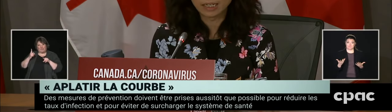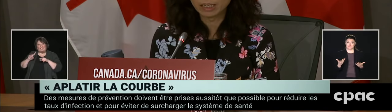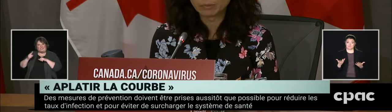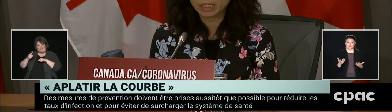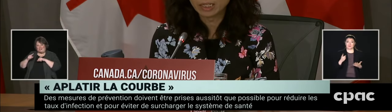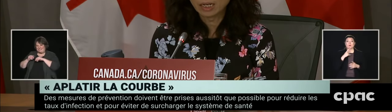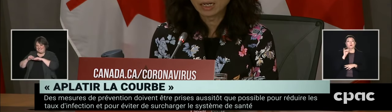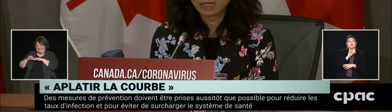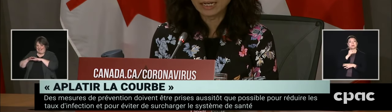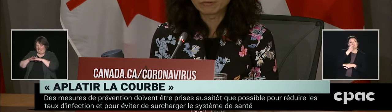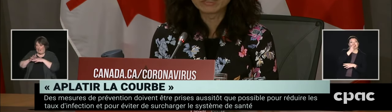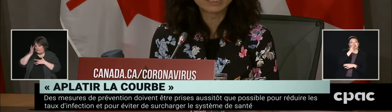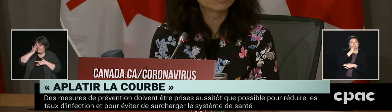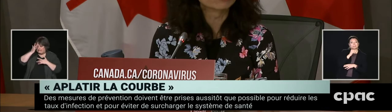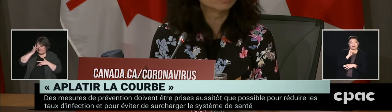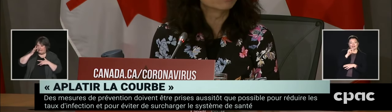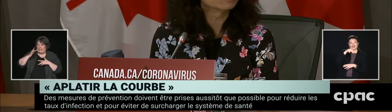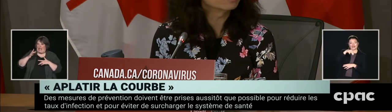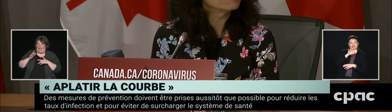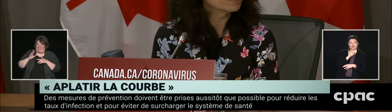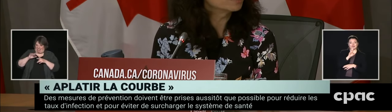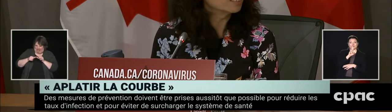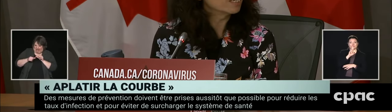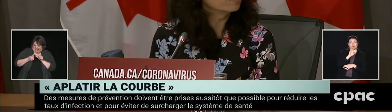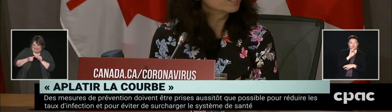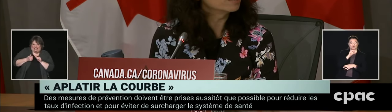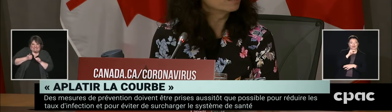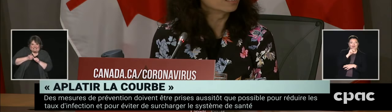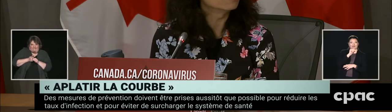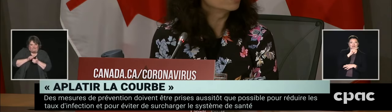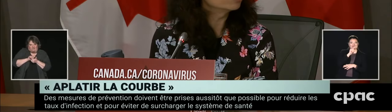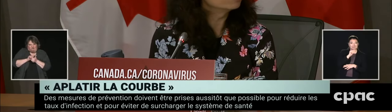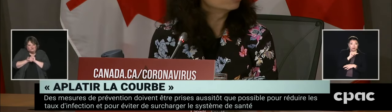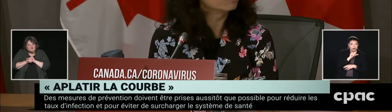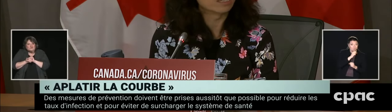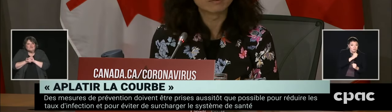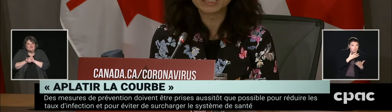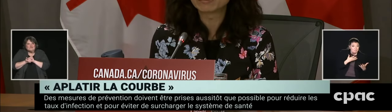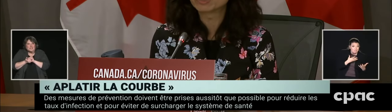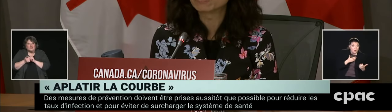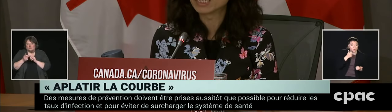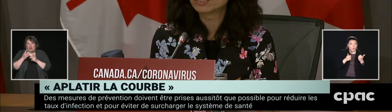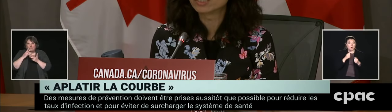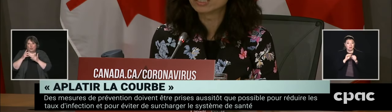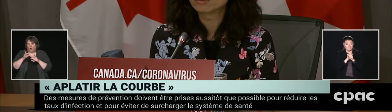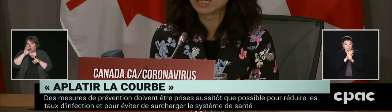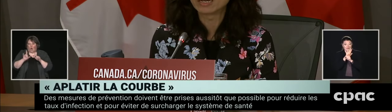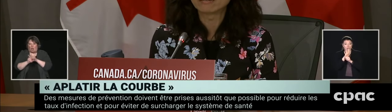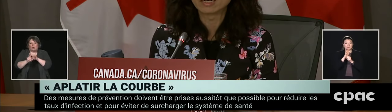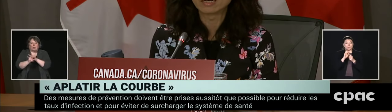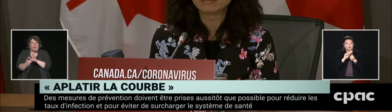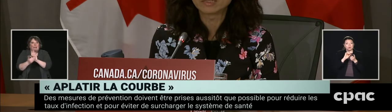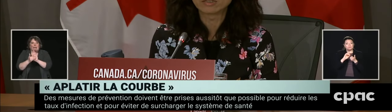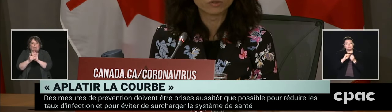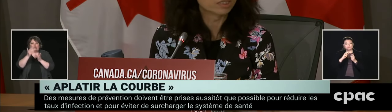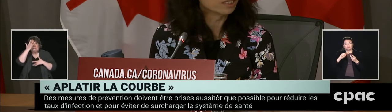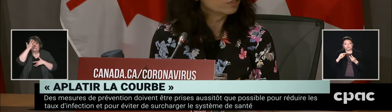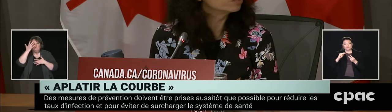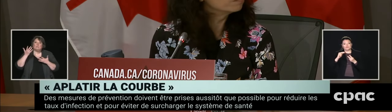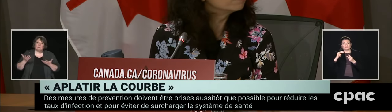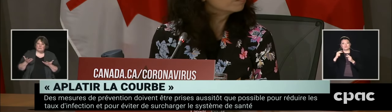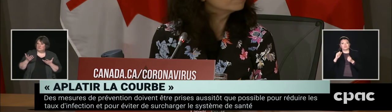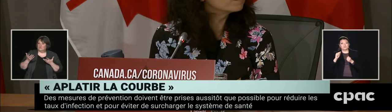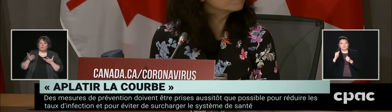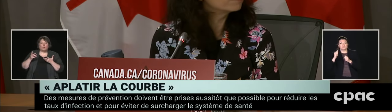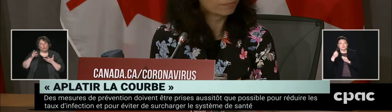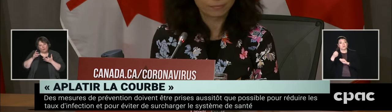at this time, but every country in the world is affected now, and none of us will be able to manage this without